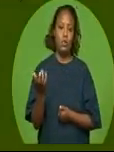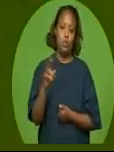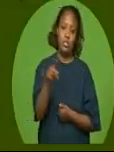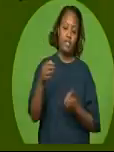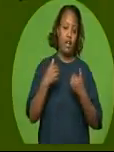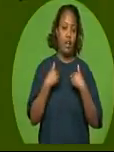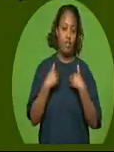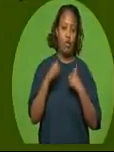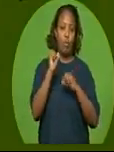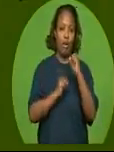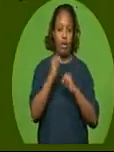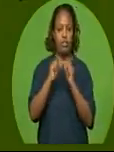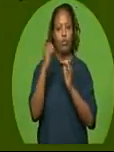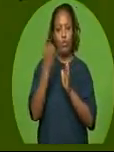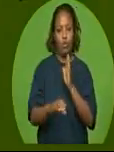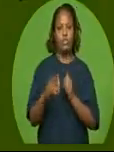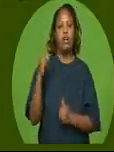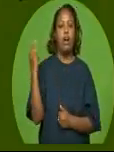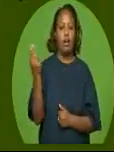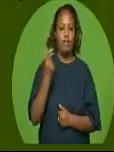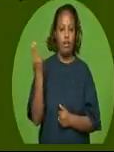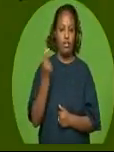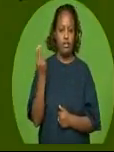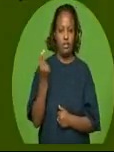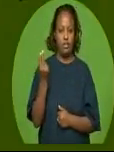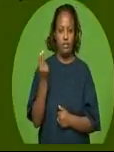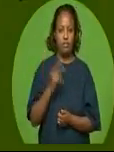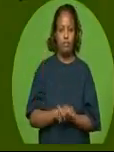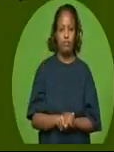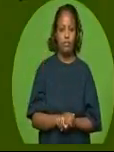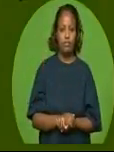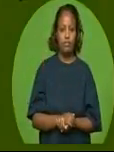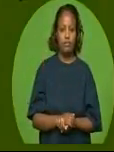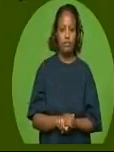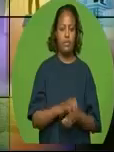goods where they have comparative cost advantage.